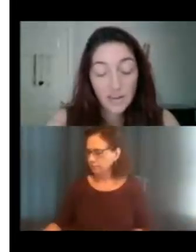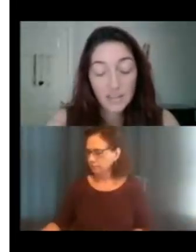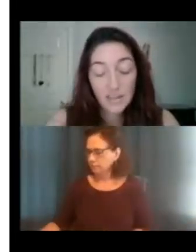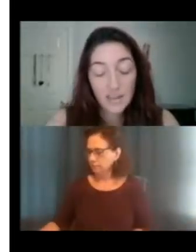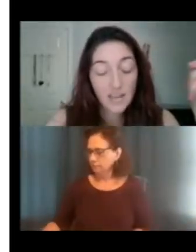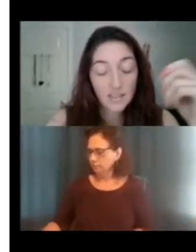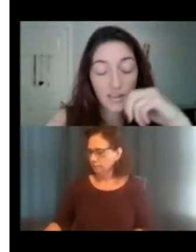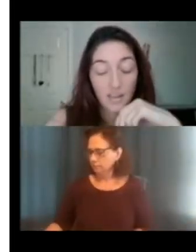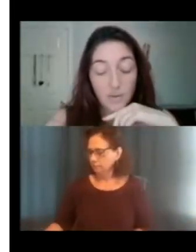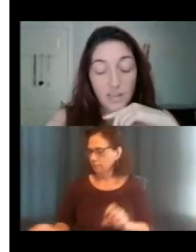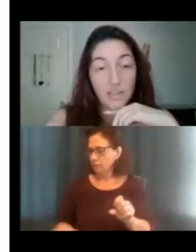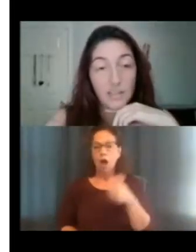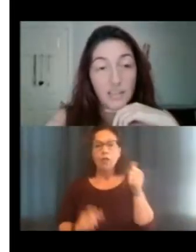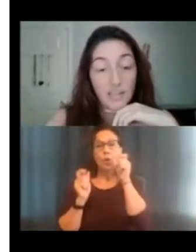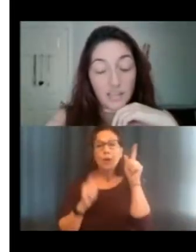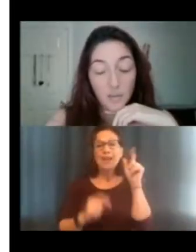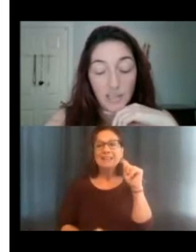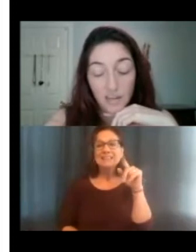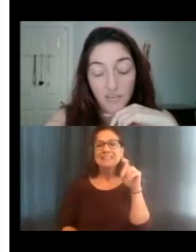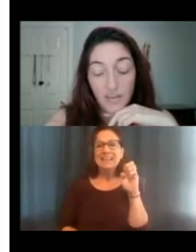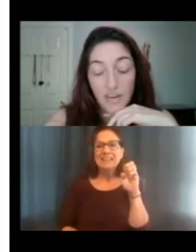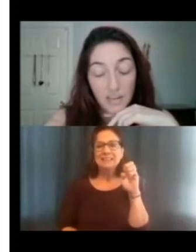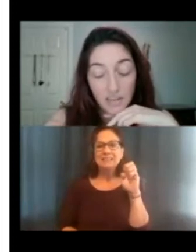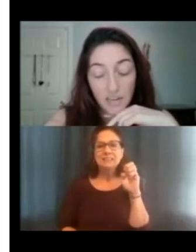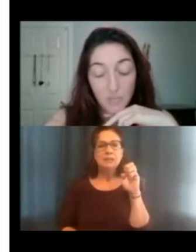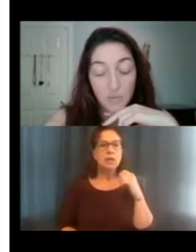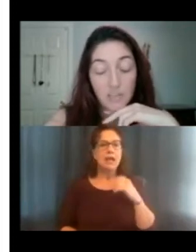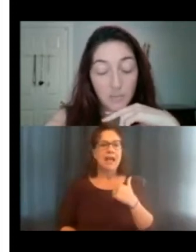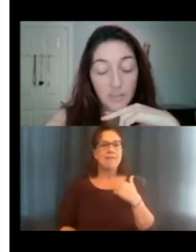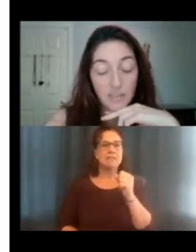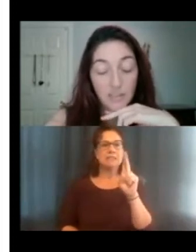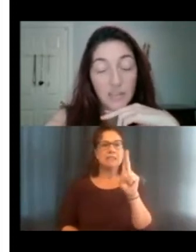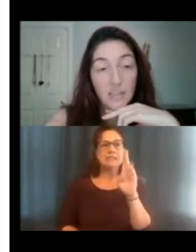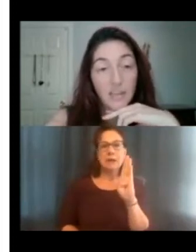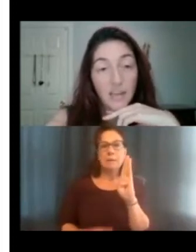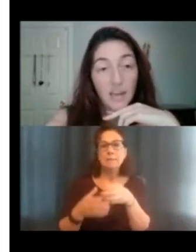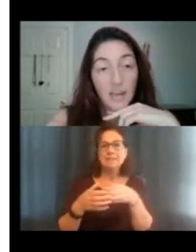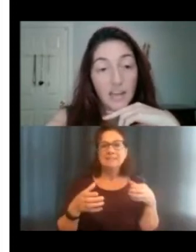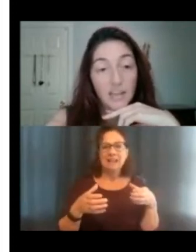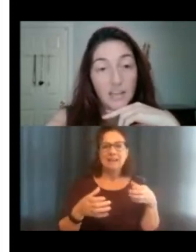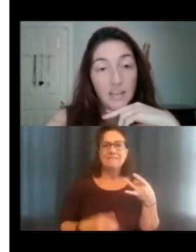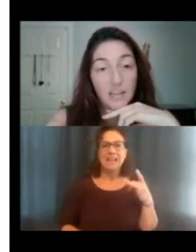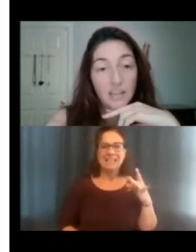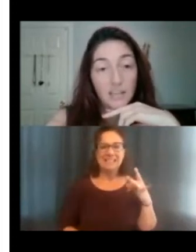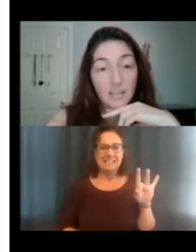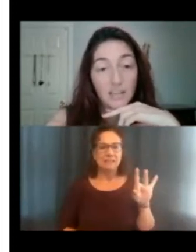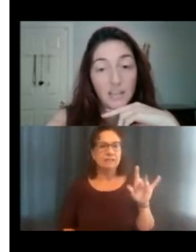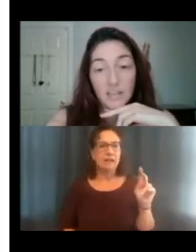The other waking state task we conducted in a subset of 18 nightmare participants.